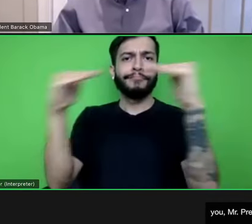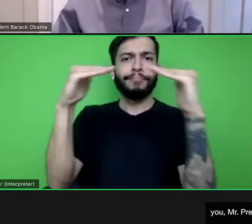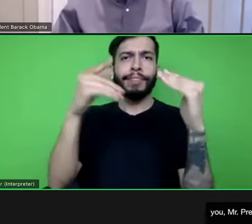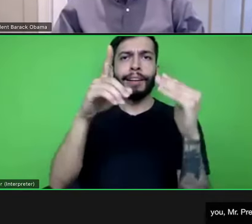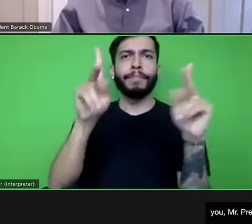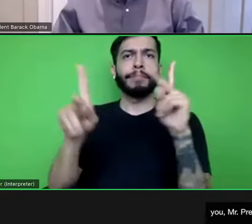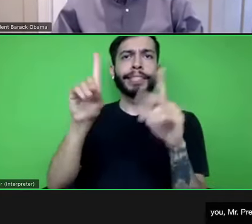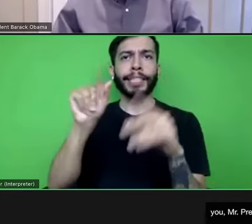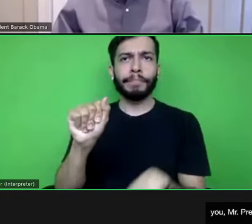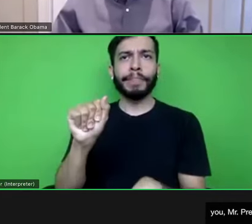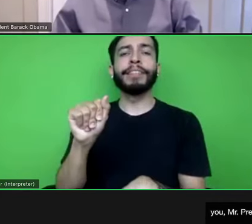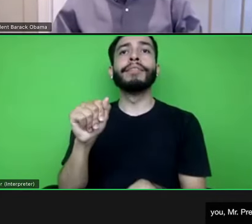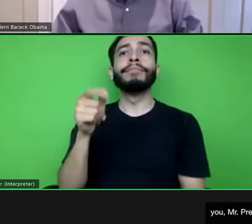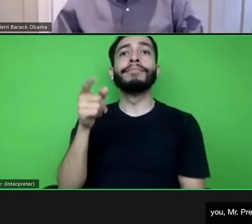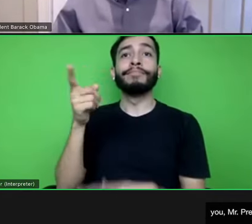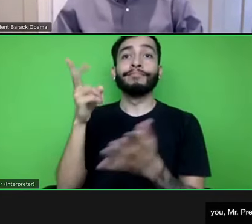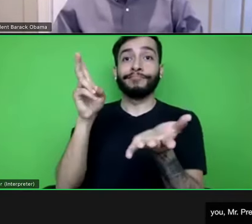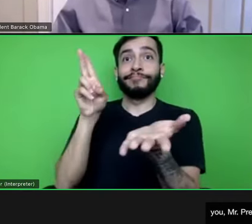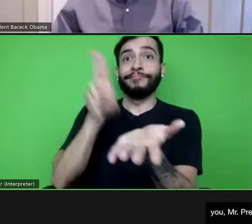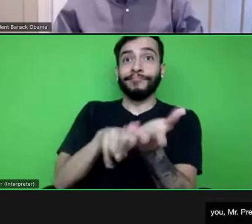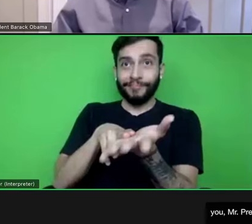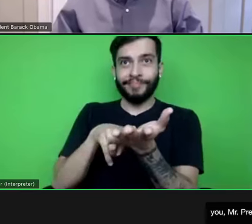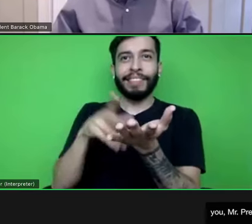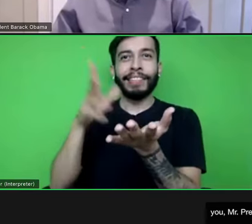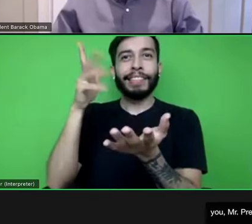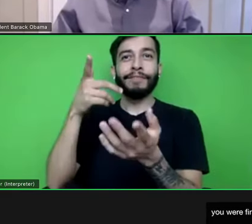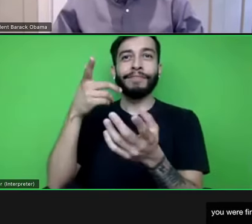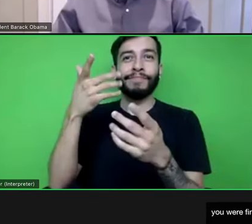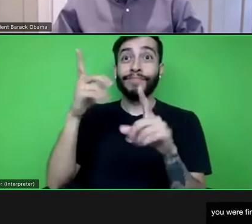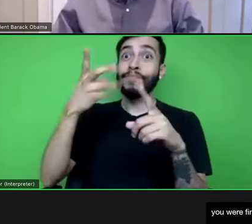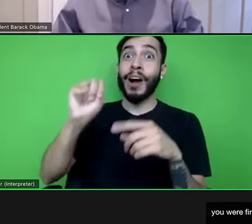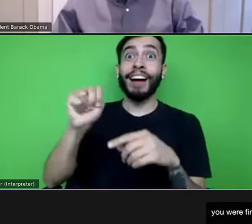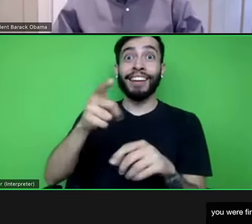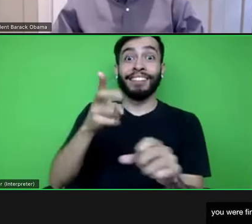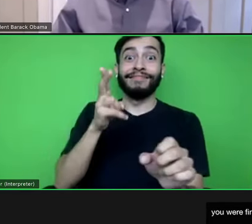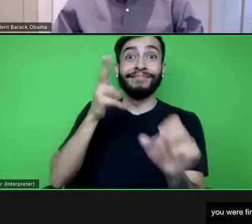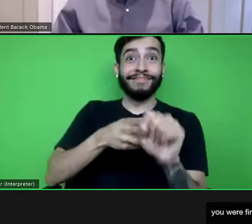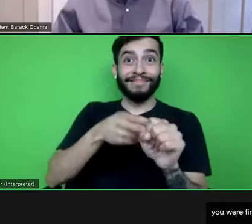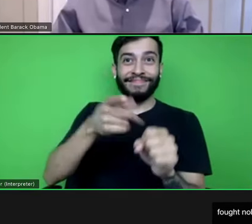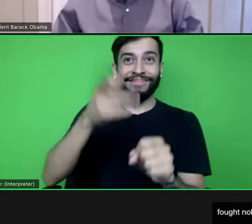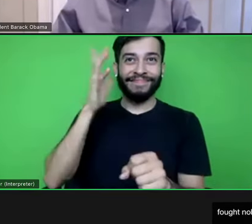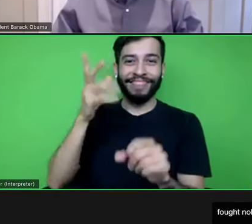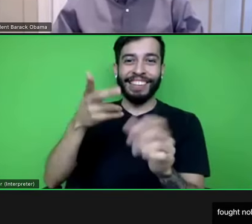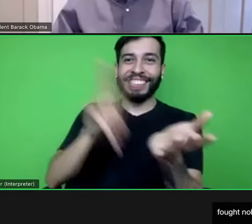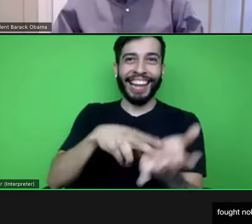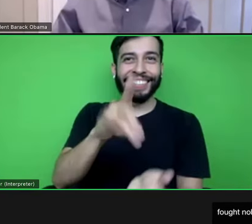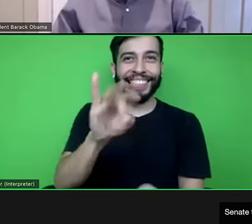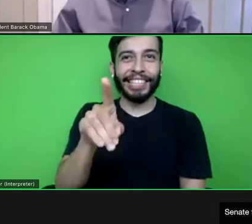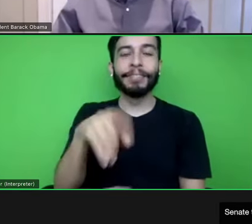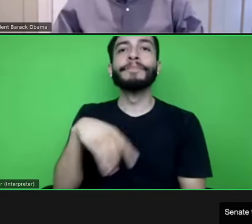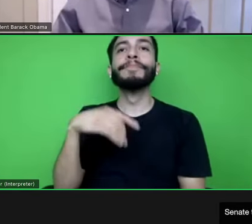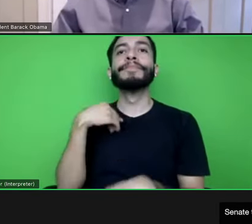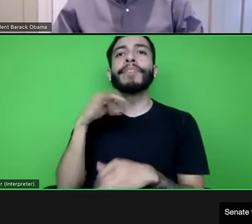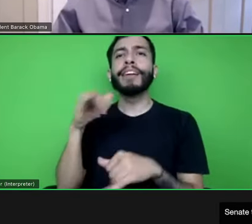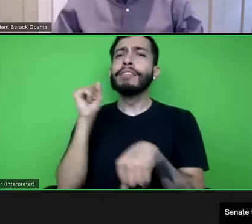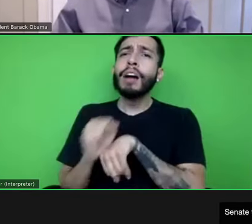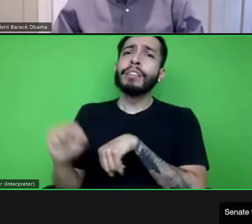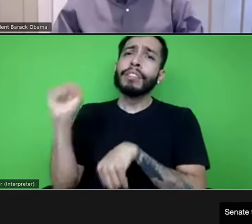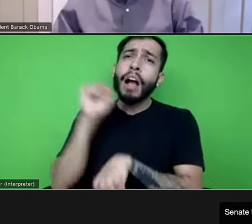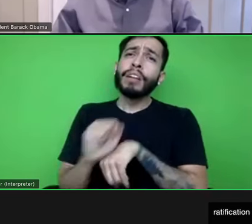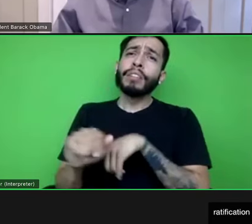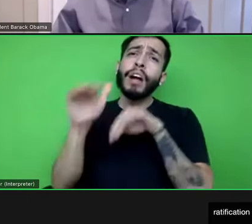and we fought nobly to try to get the U.S. Senate to recommend ratification, and unfortunately failed because we could not